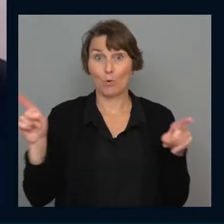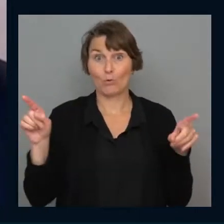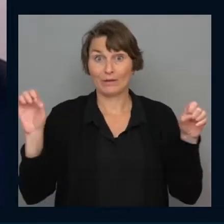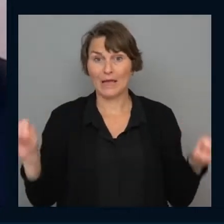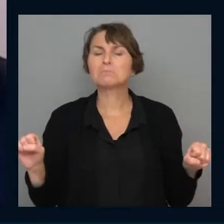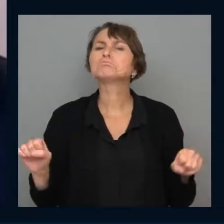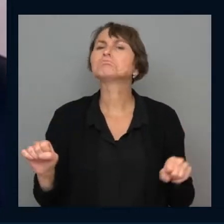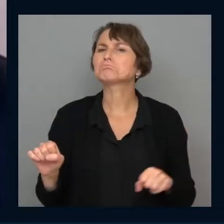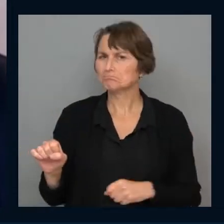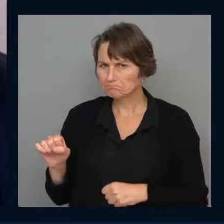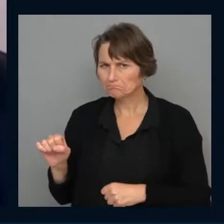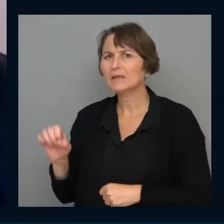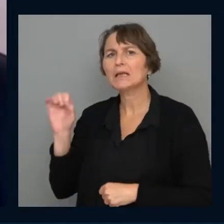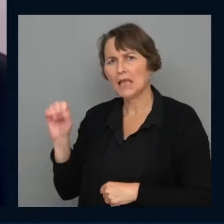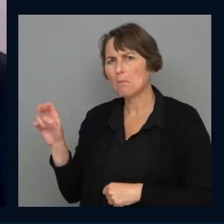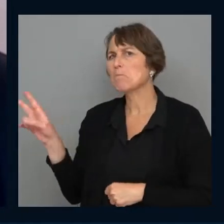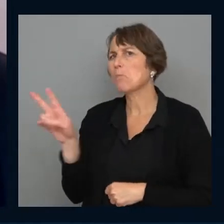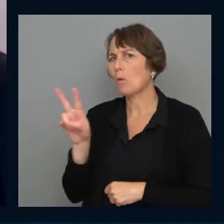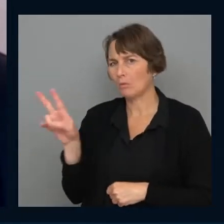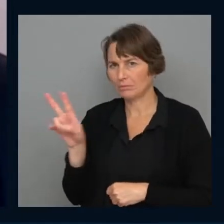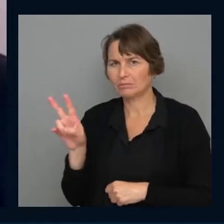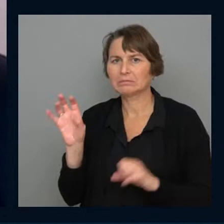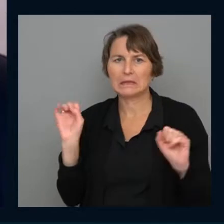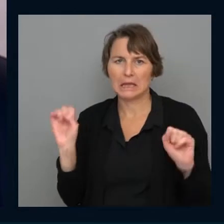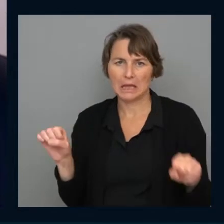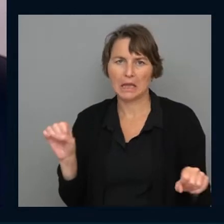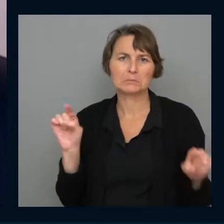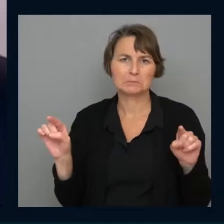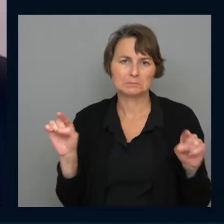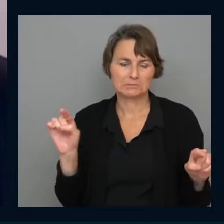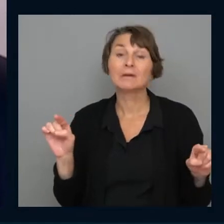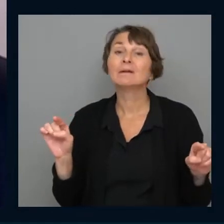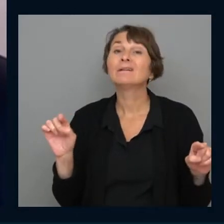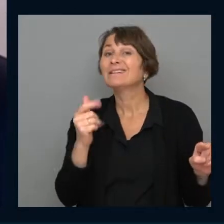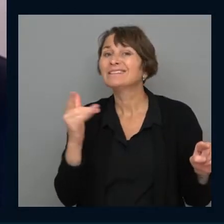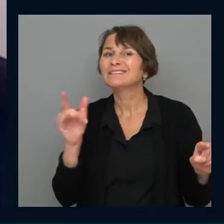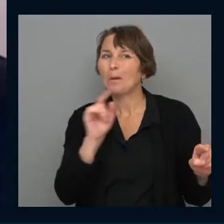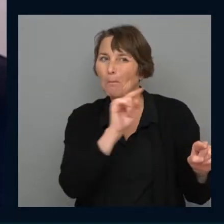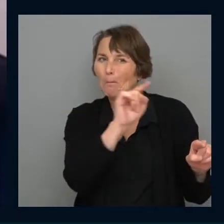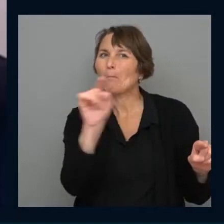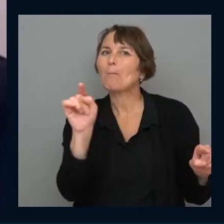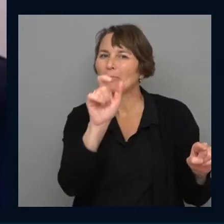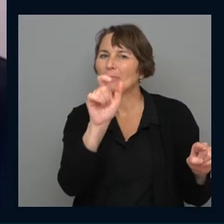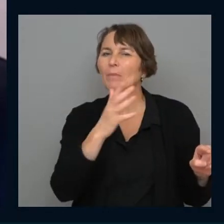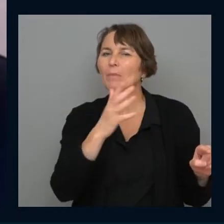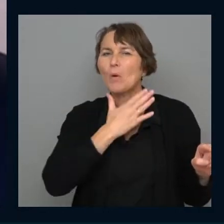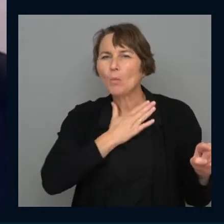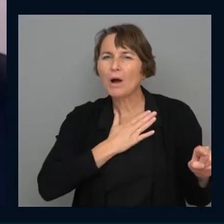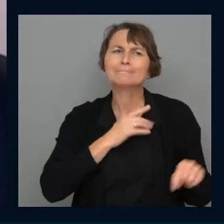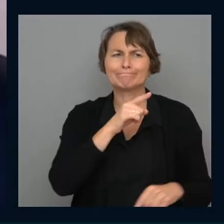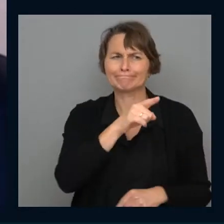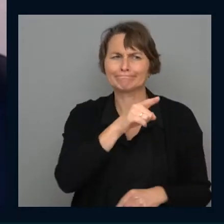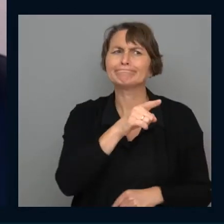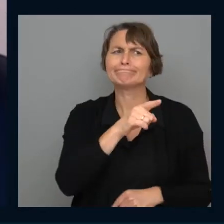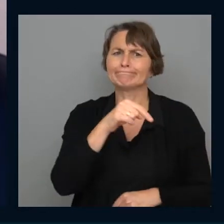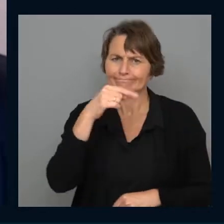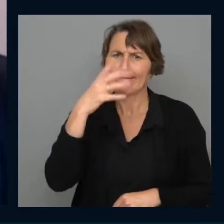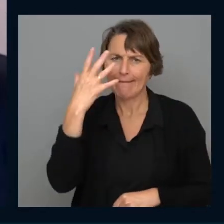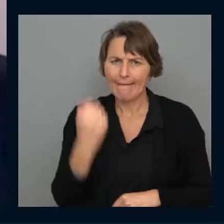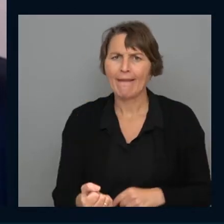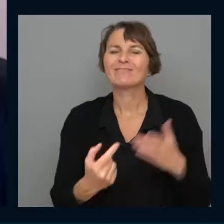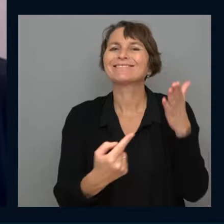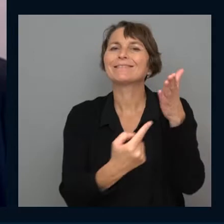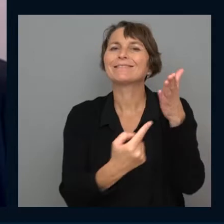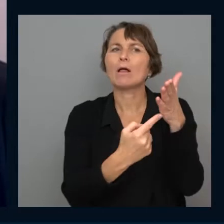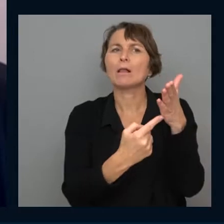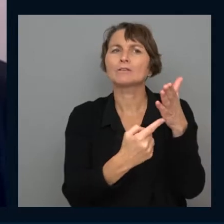also supports. Some customers are really specific about which technologies they use. And